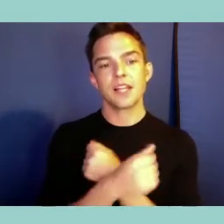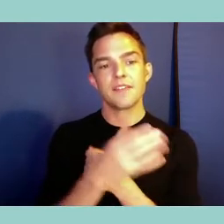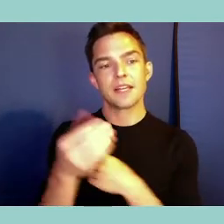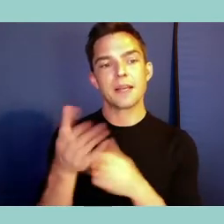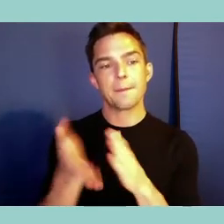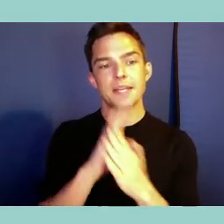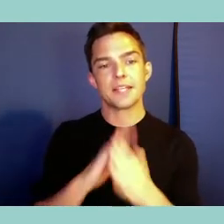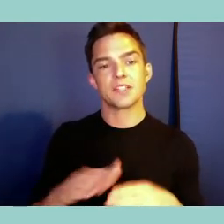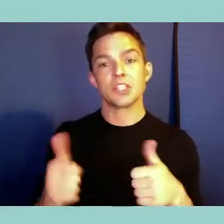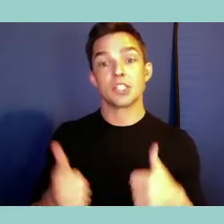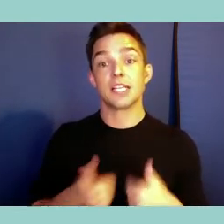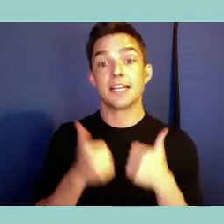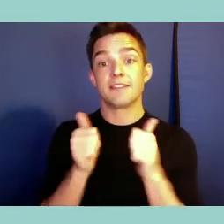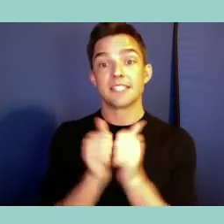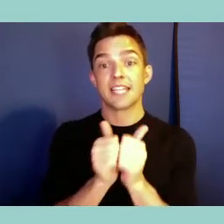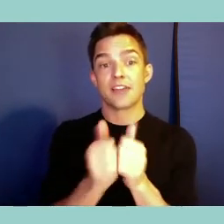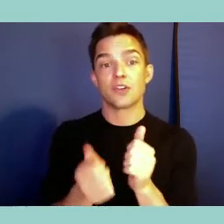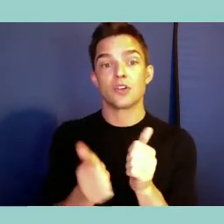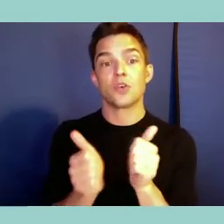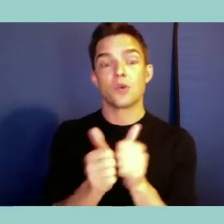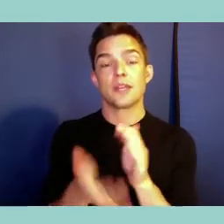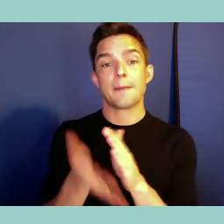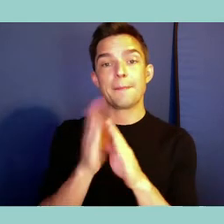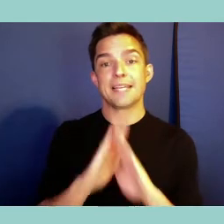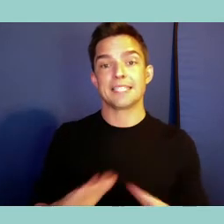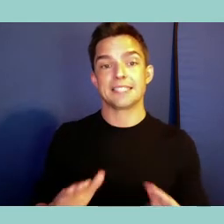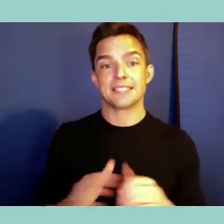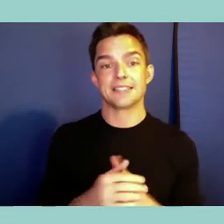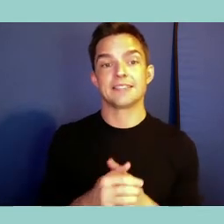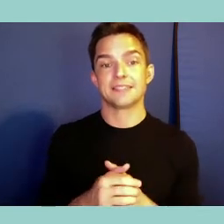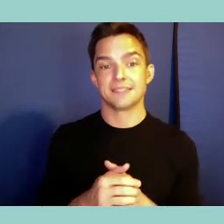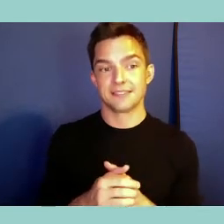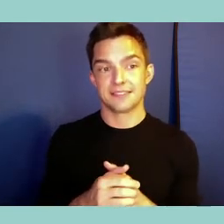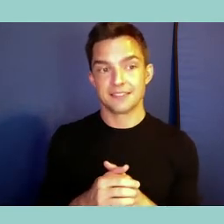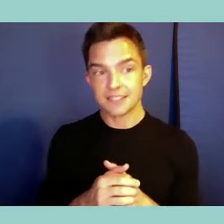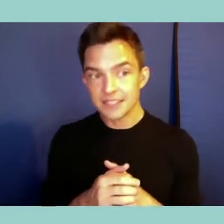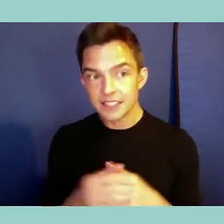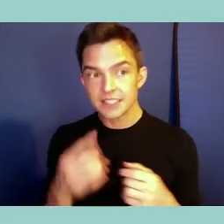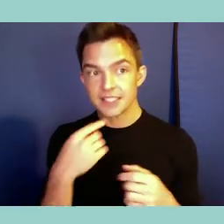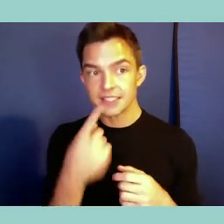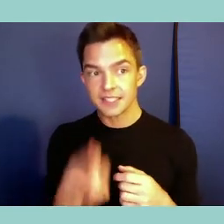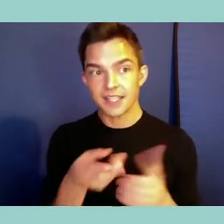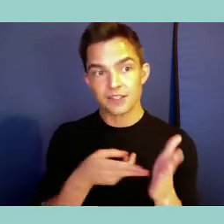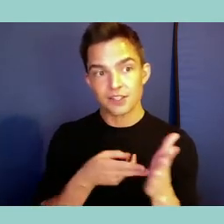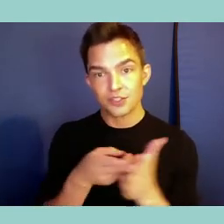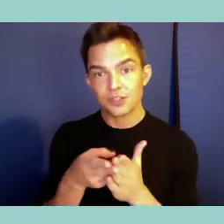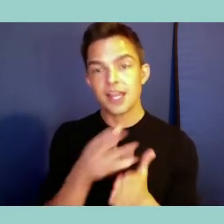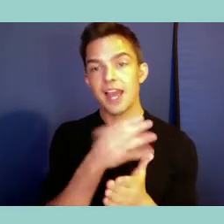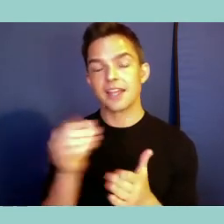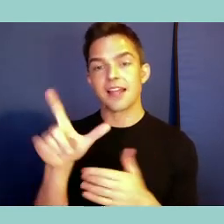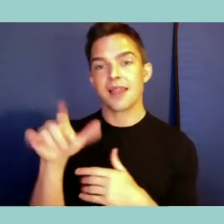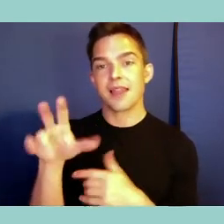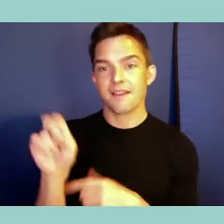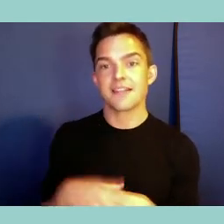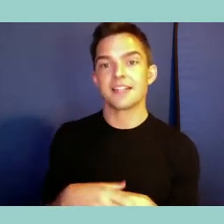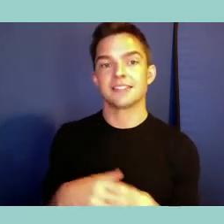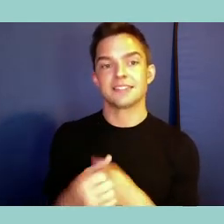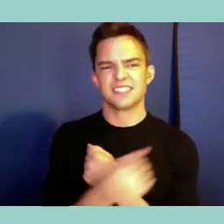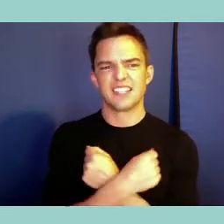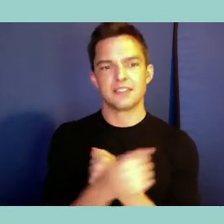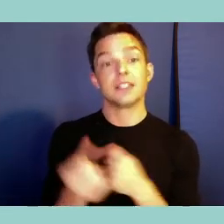Together in peace. To dwell together in peace. To seek the truth in